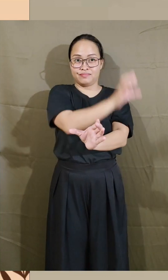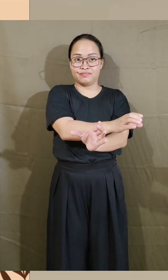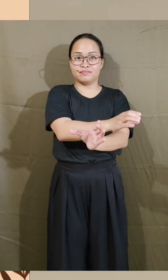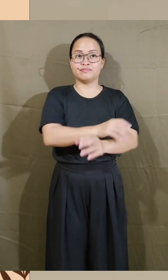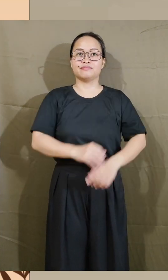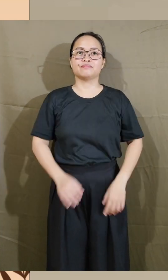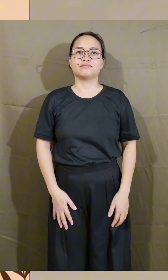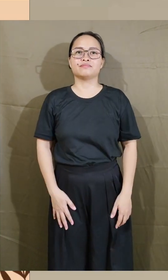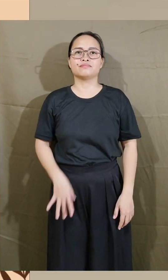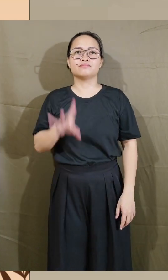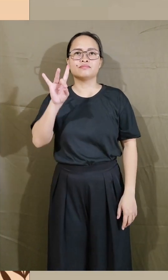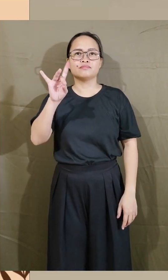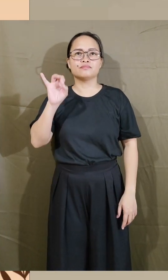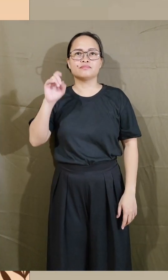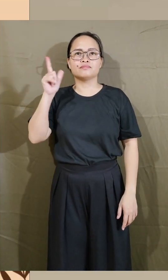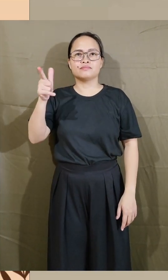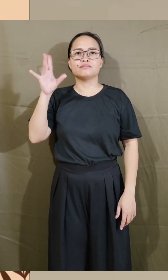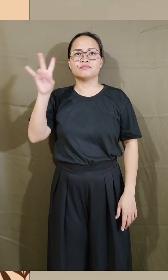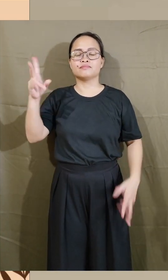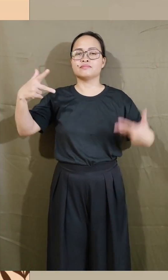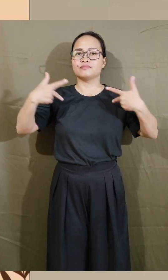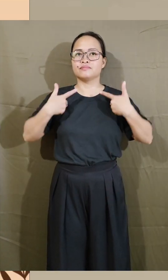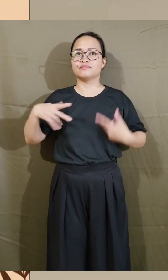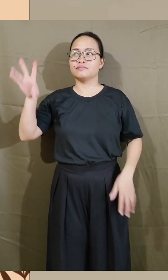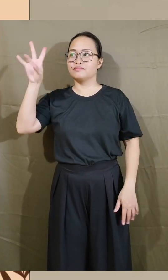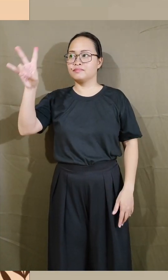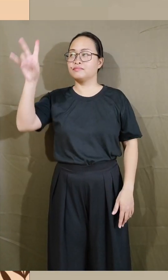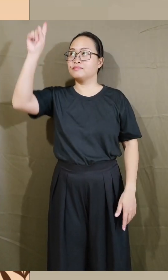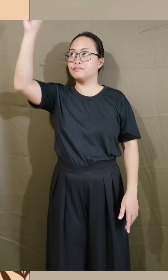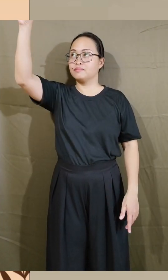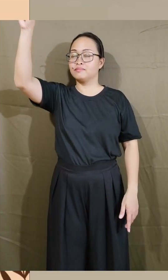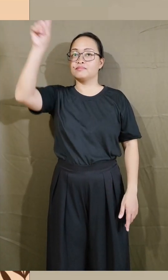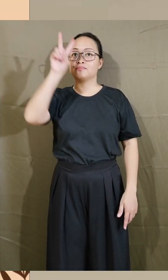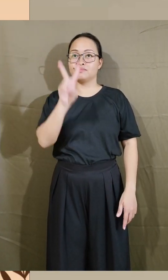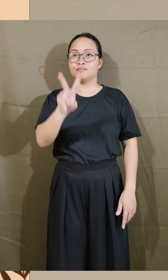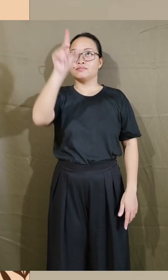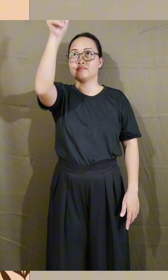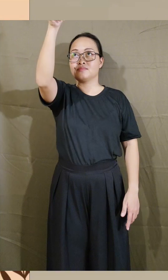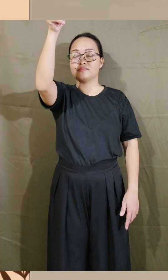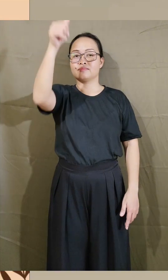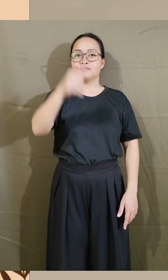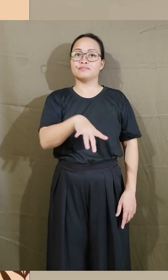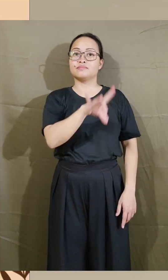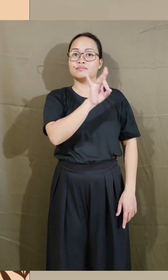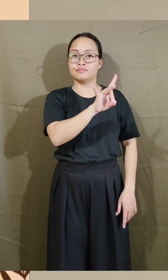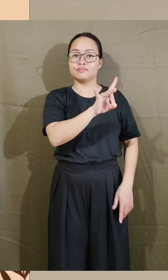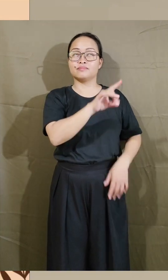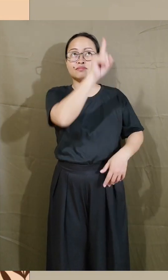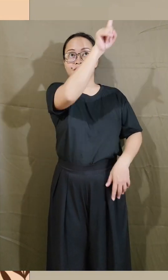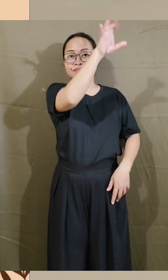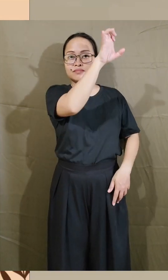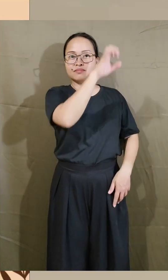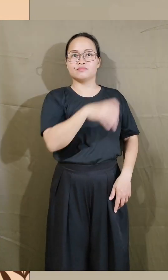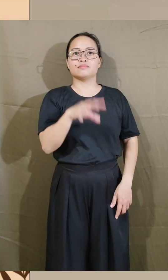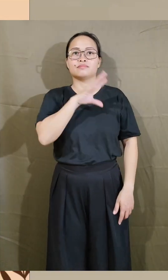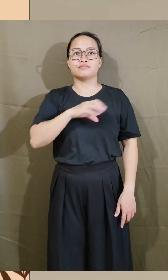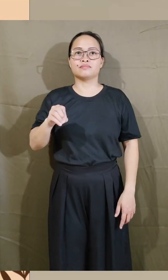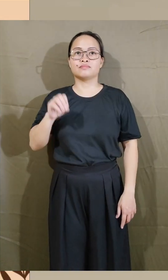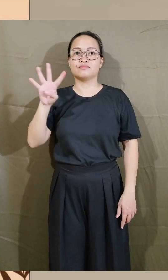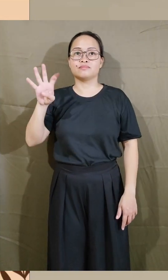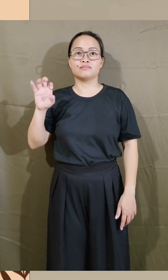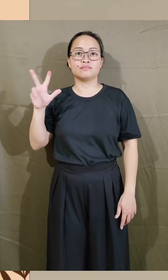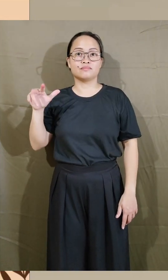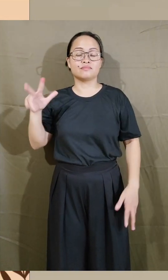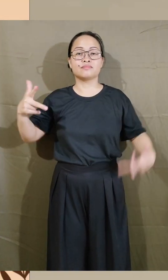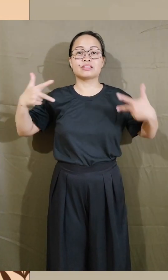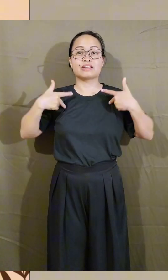Now 827 has 7 ones, 2 tens, and 8 hundreds, while